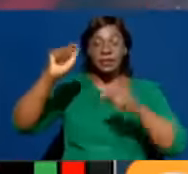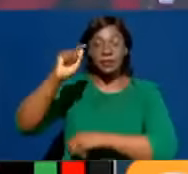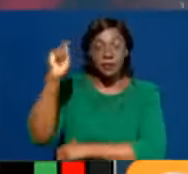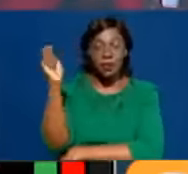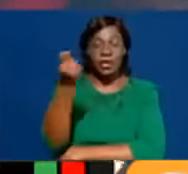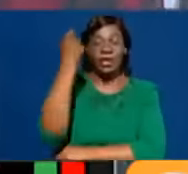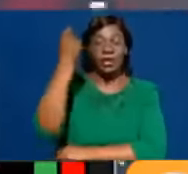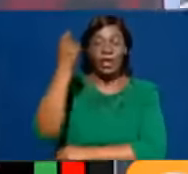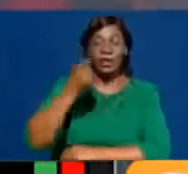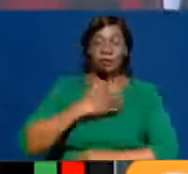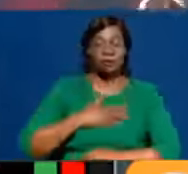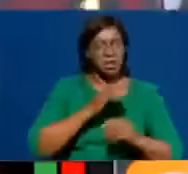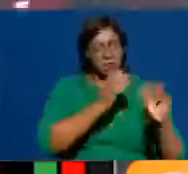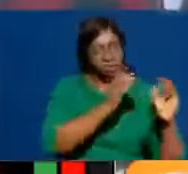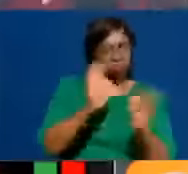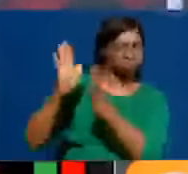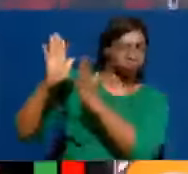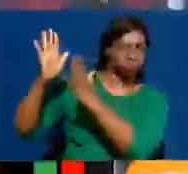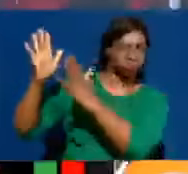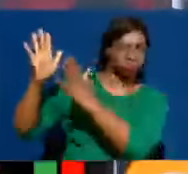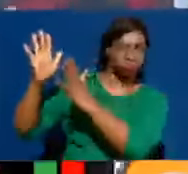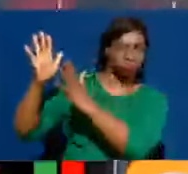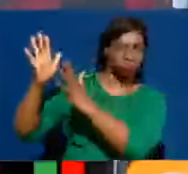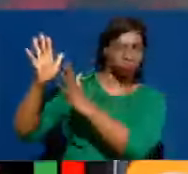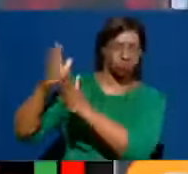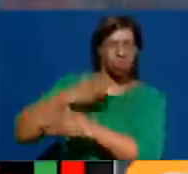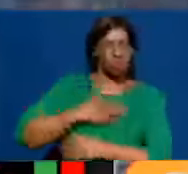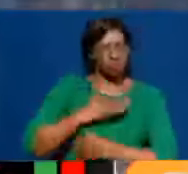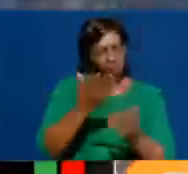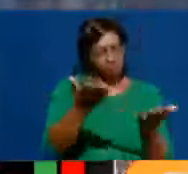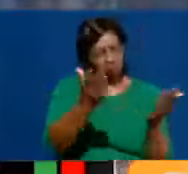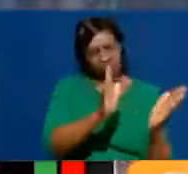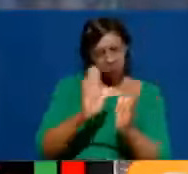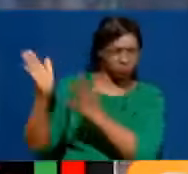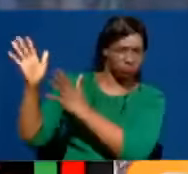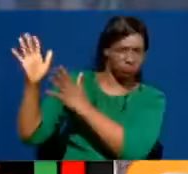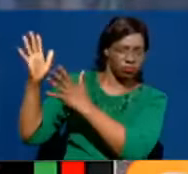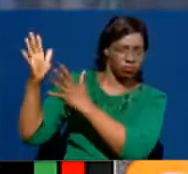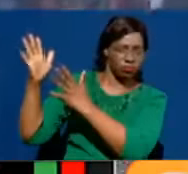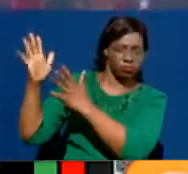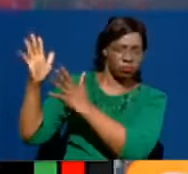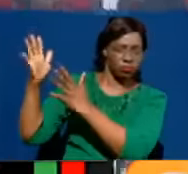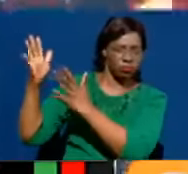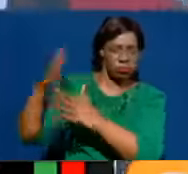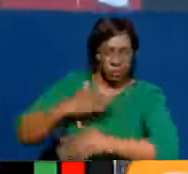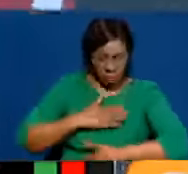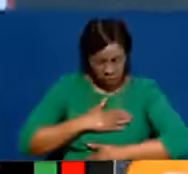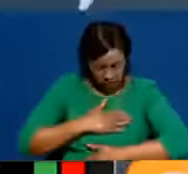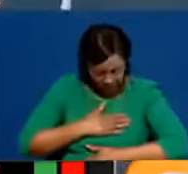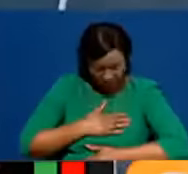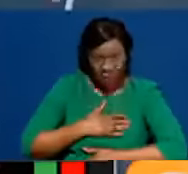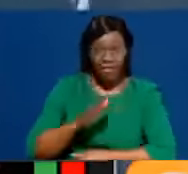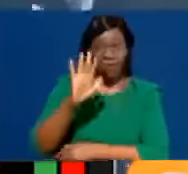Kenya, tumpongeze kwa makofi, tumpongeze His Excellency the fifth